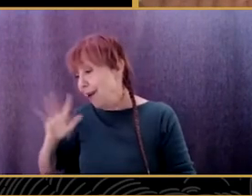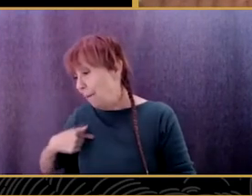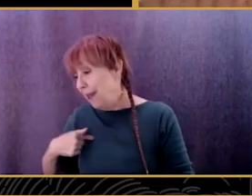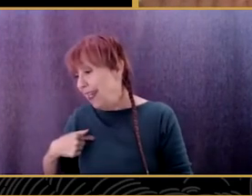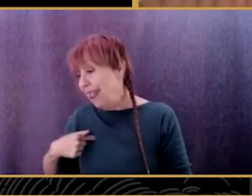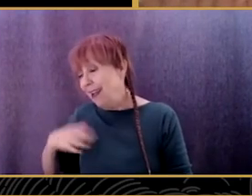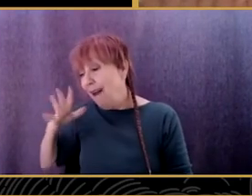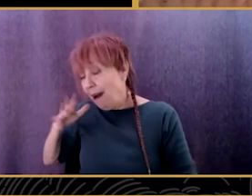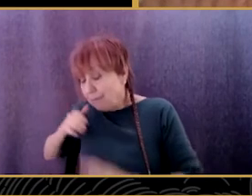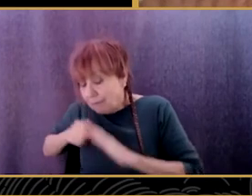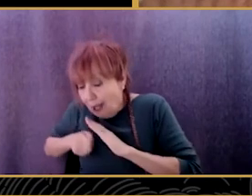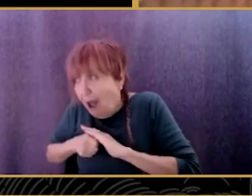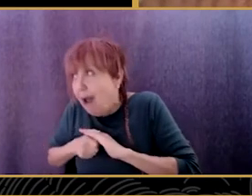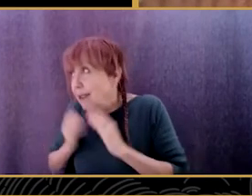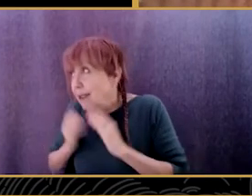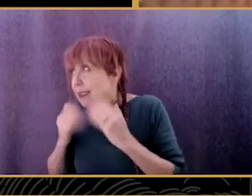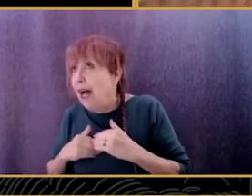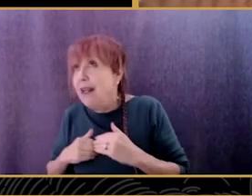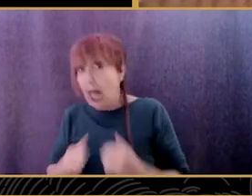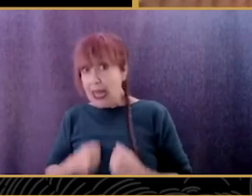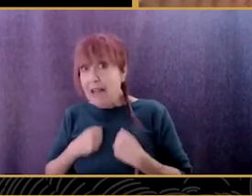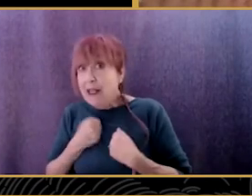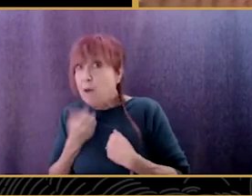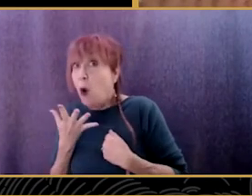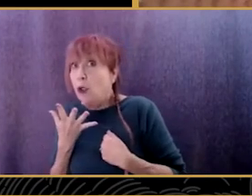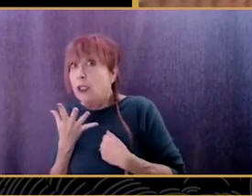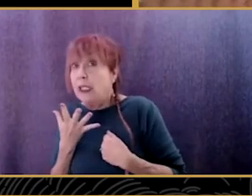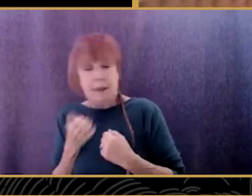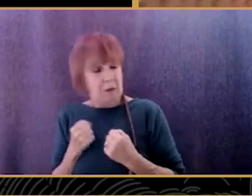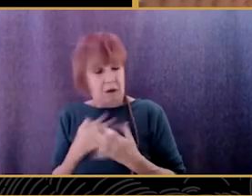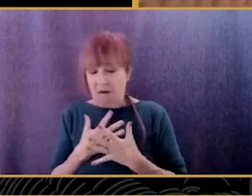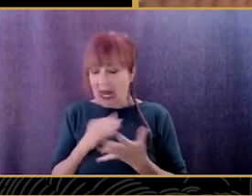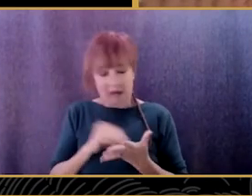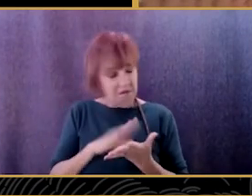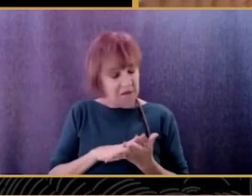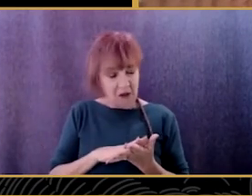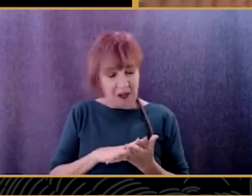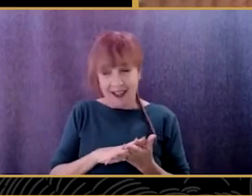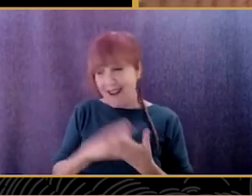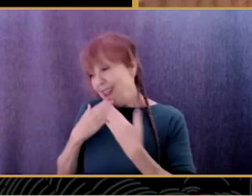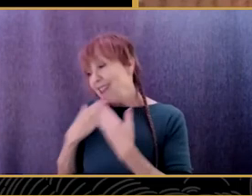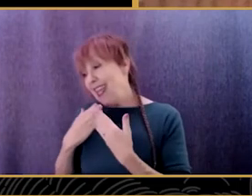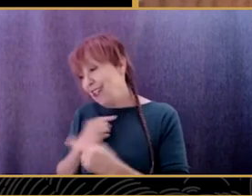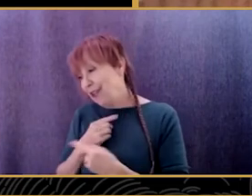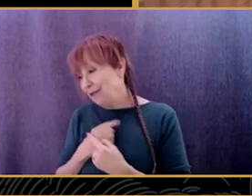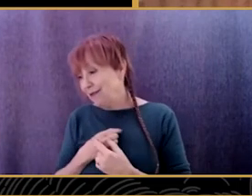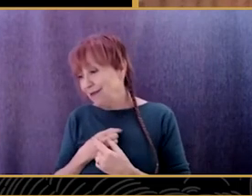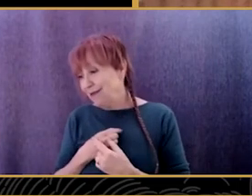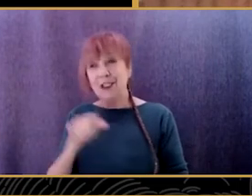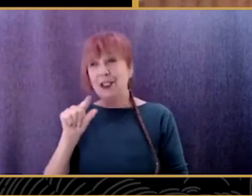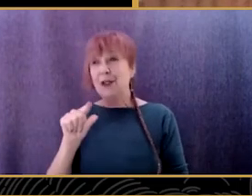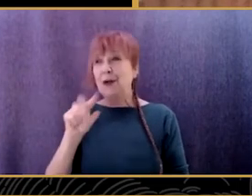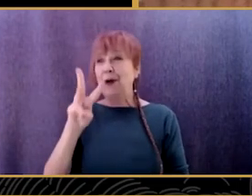Cowering in the shadows At the back of a classroom Living poetry But too afraid to write it Thank